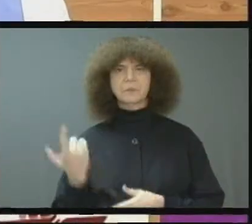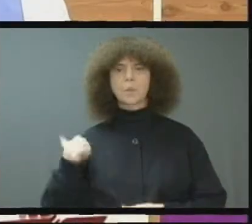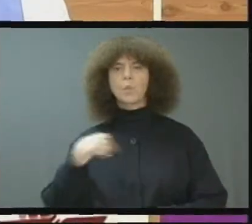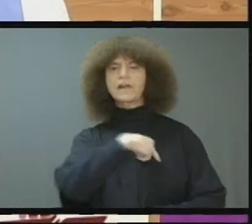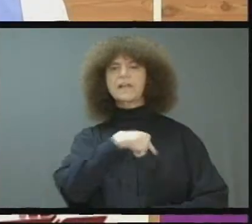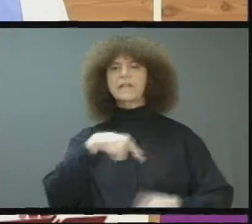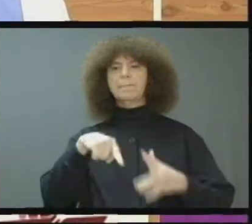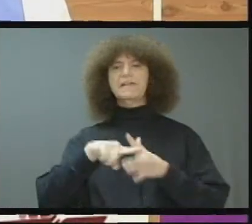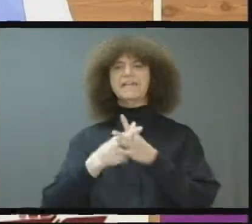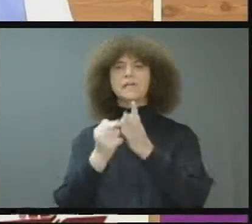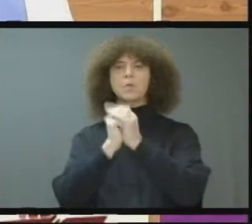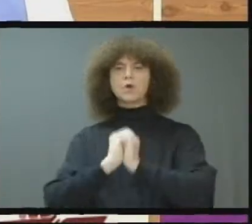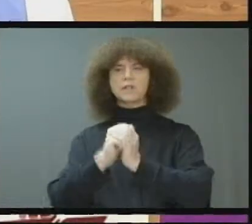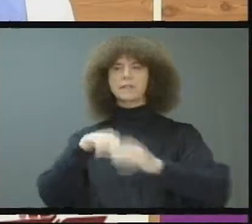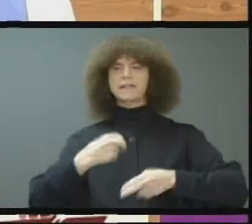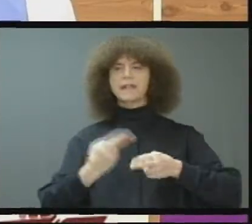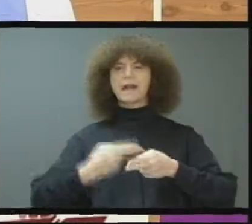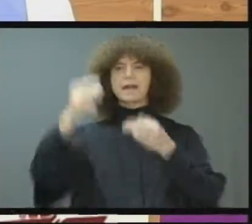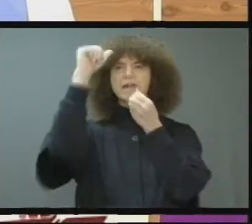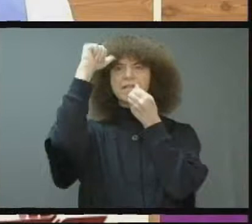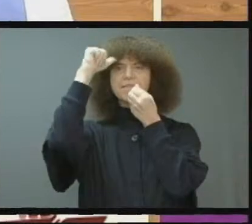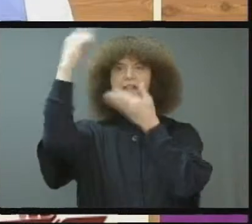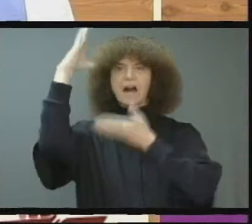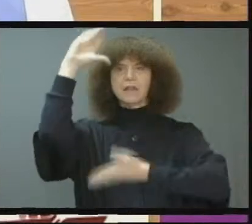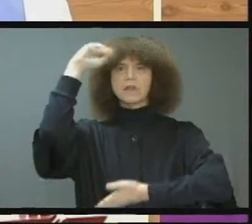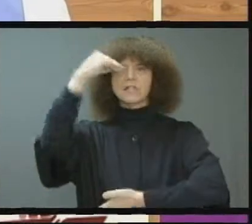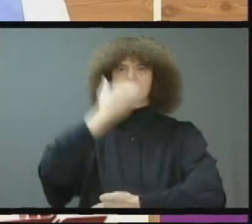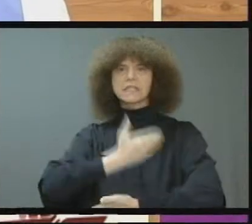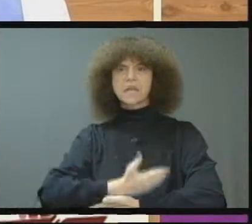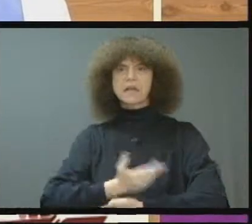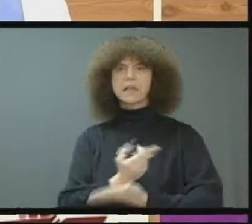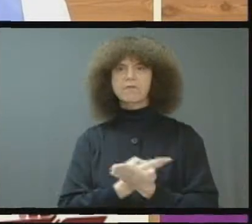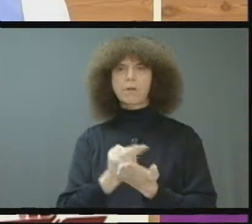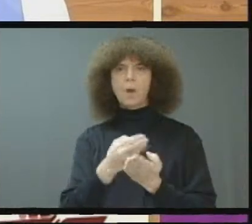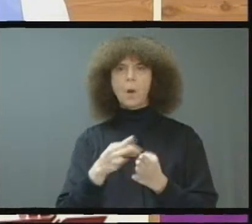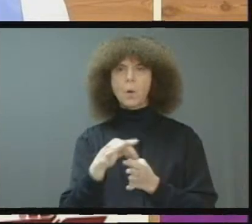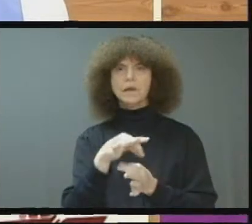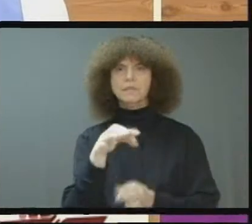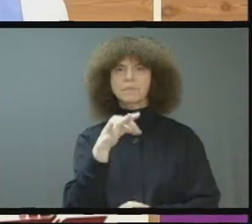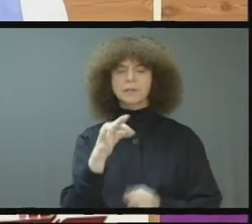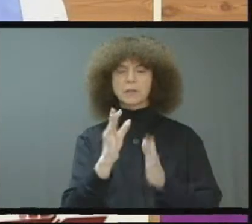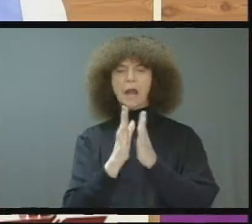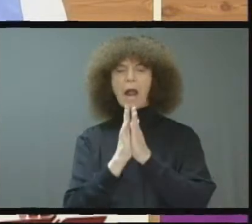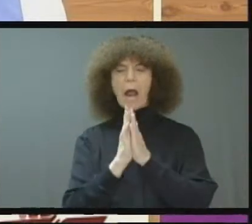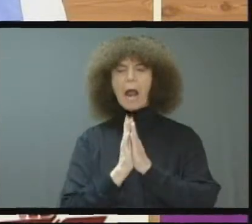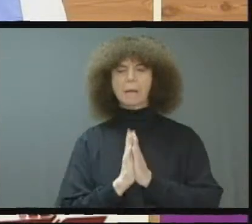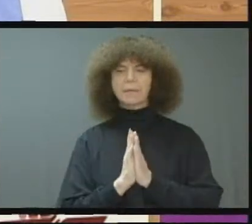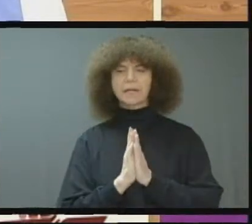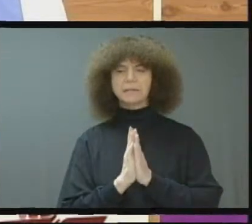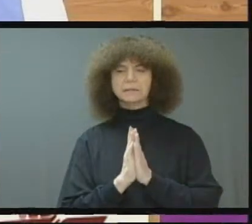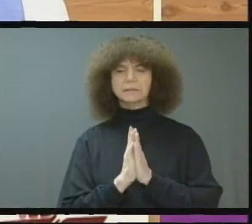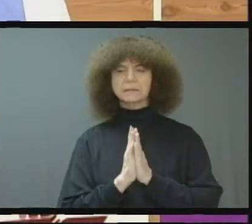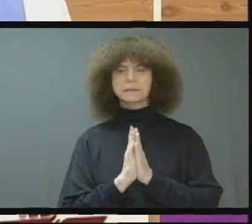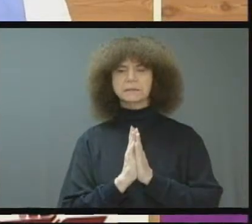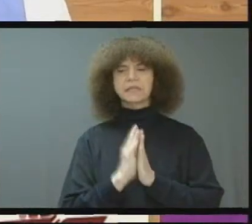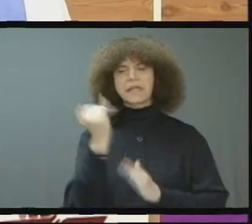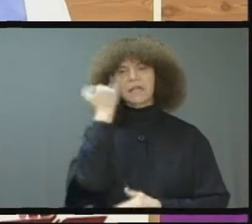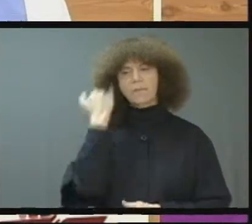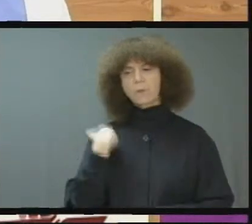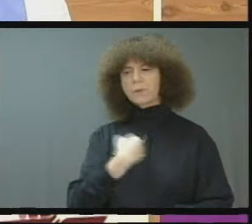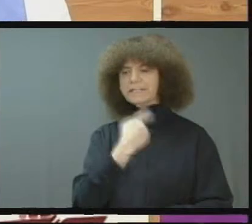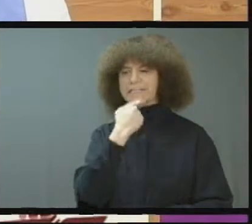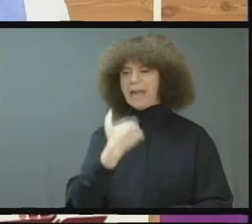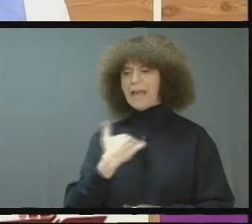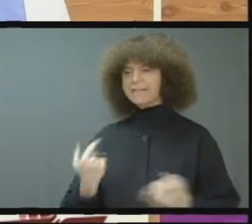Begin in the name of the Father, and of the Son, and of the Holy Spirit. Amen. If we say